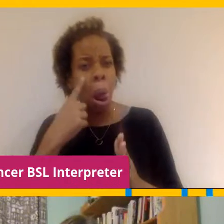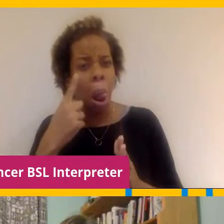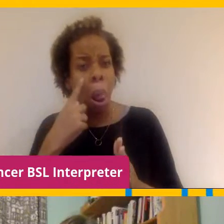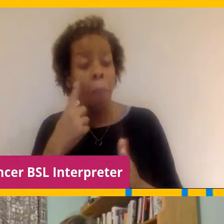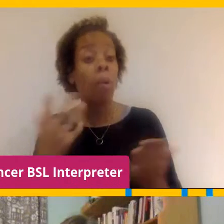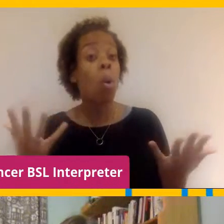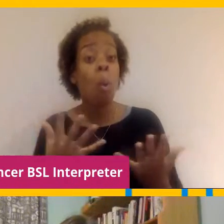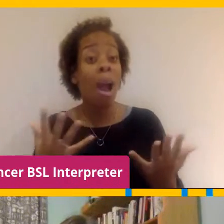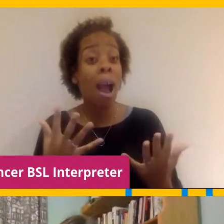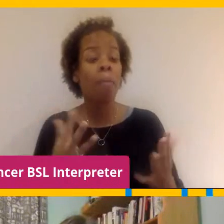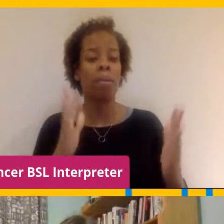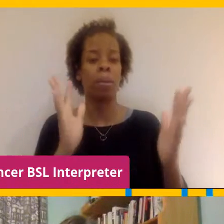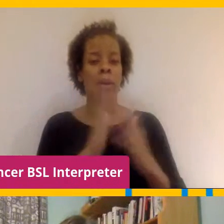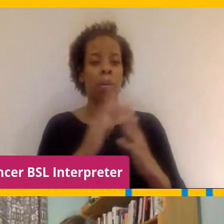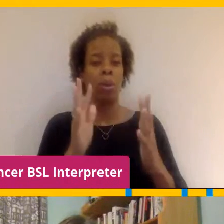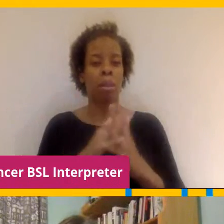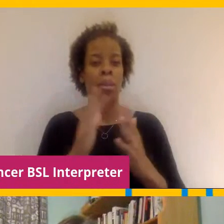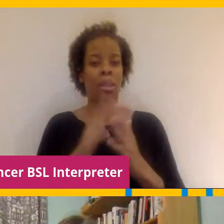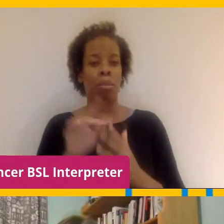to